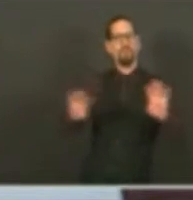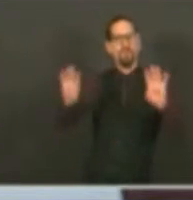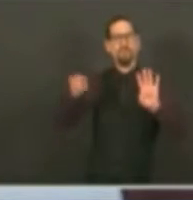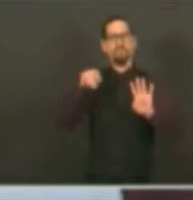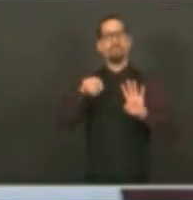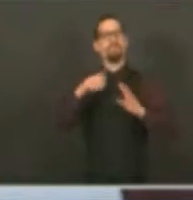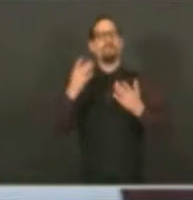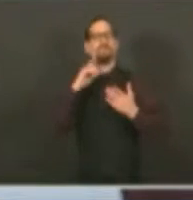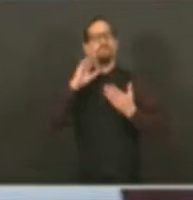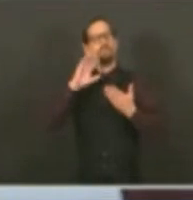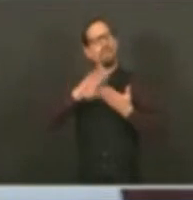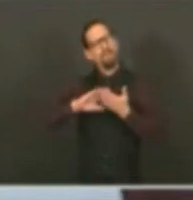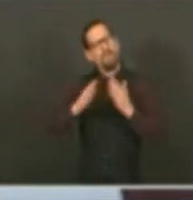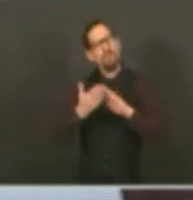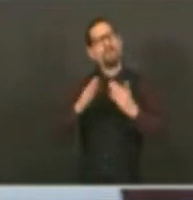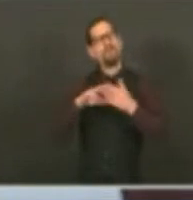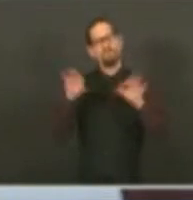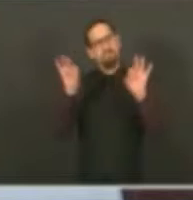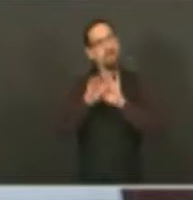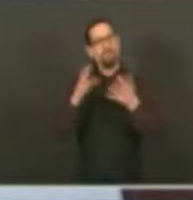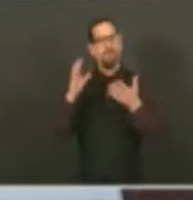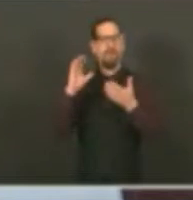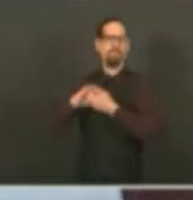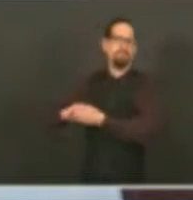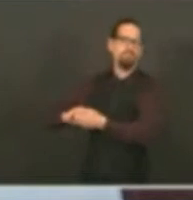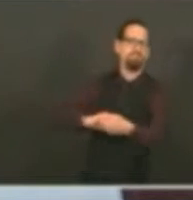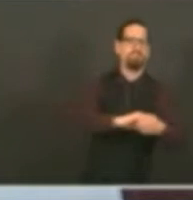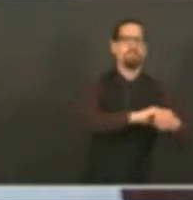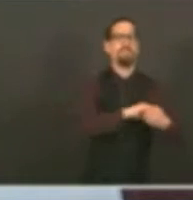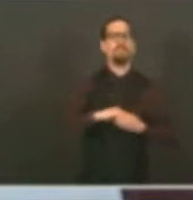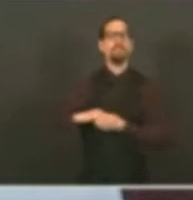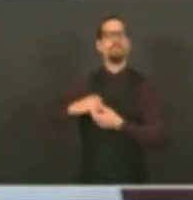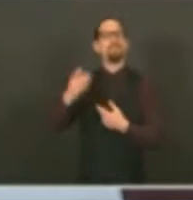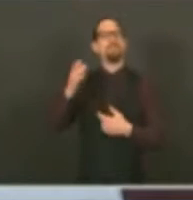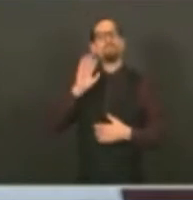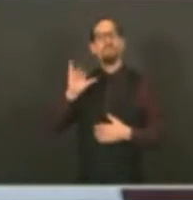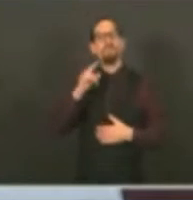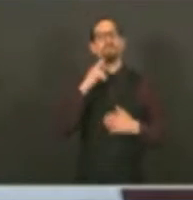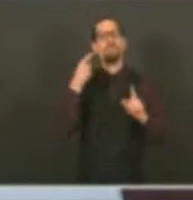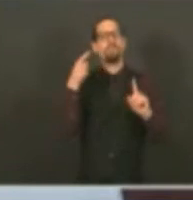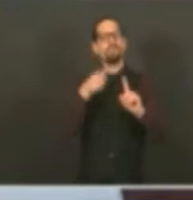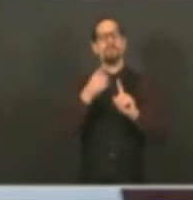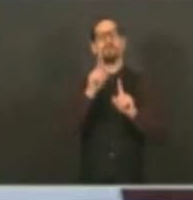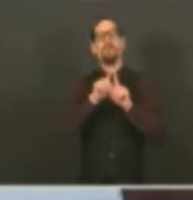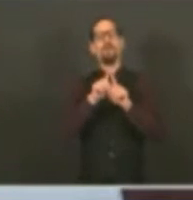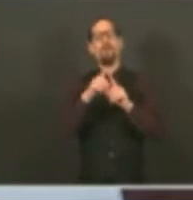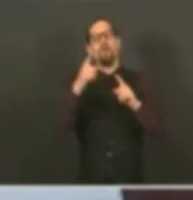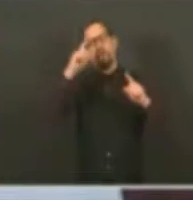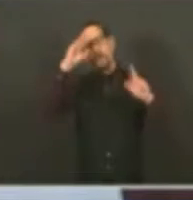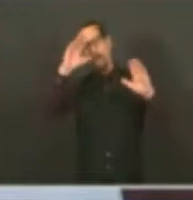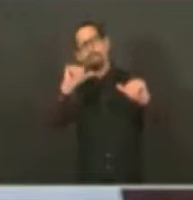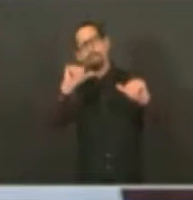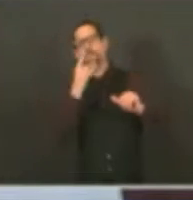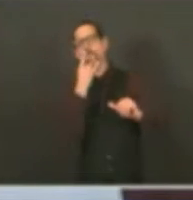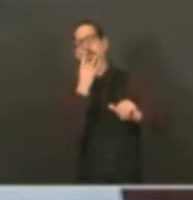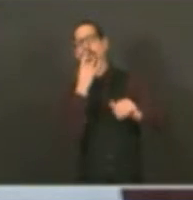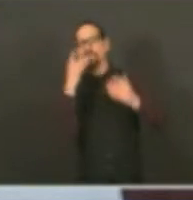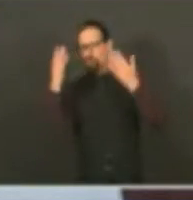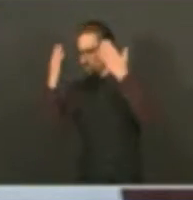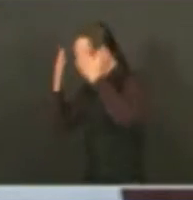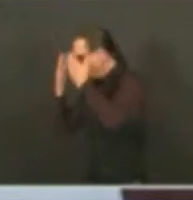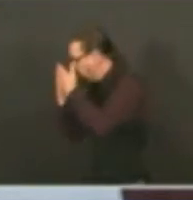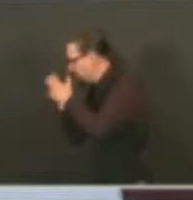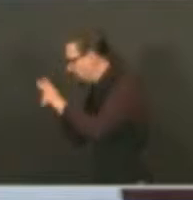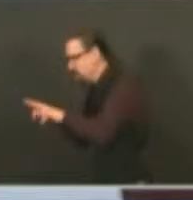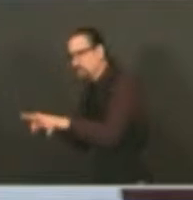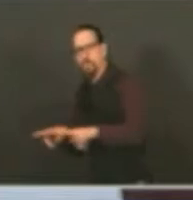it's a story of light, and light prevailing over darkness. This has been a dark